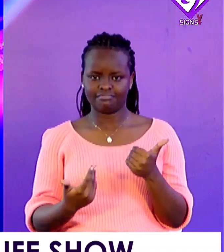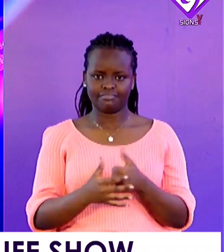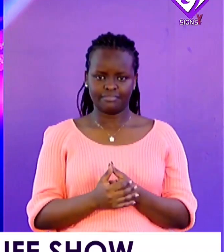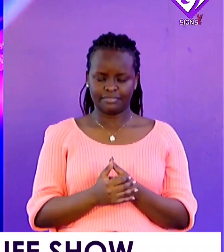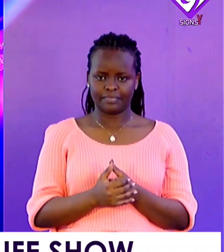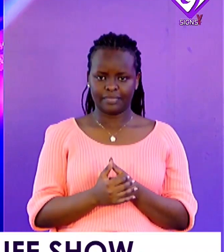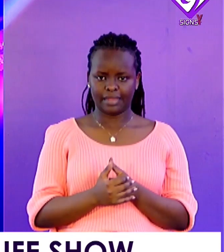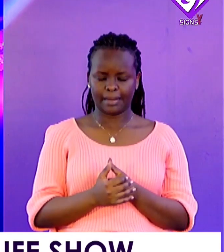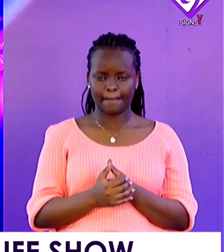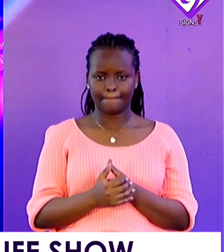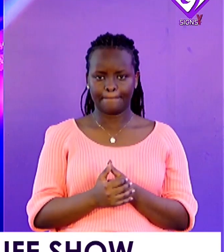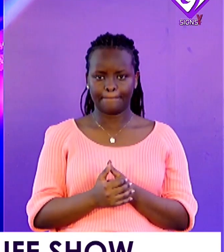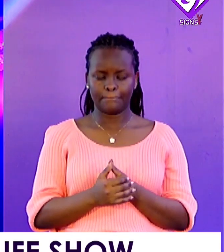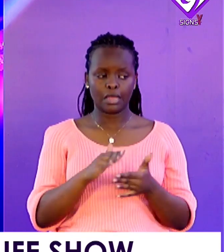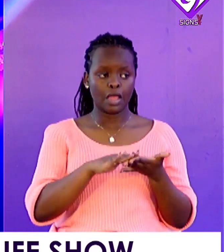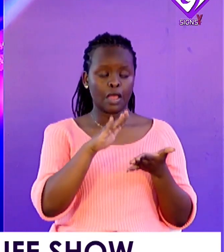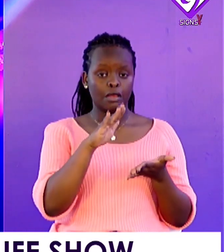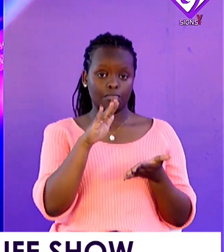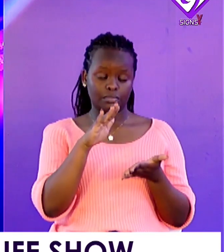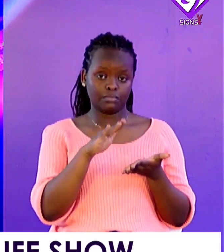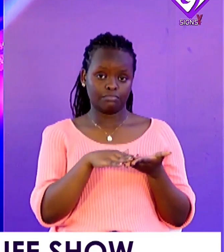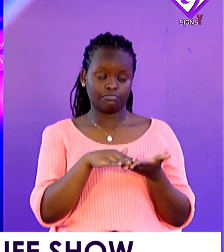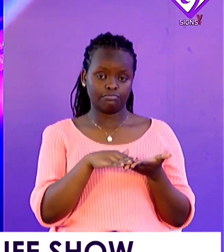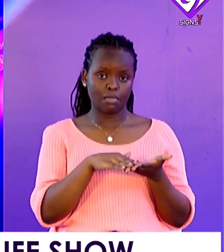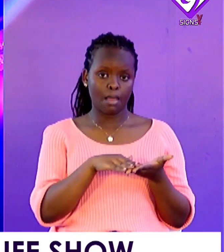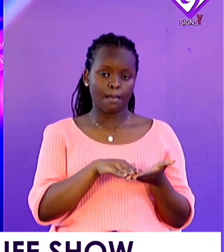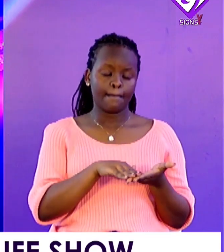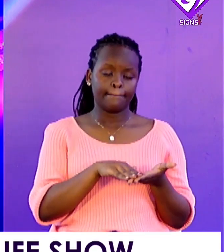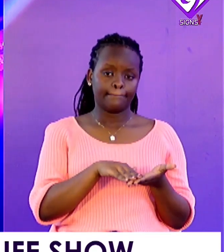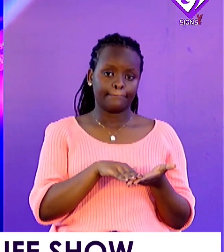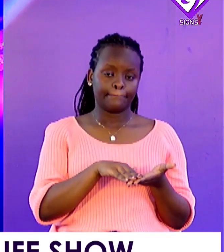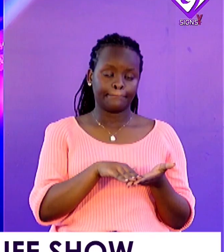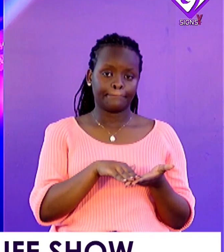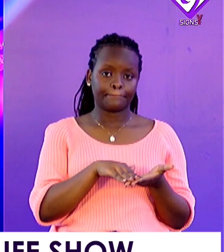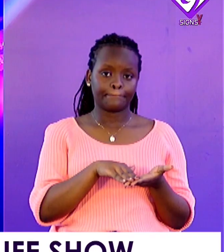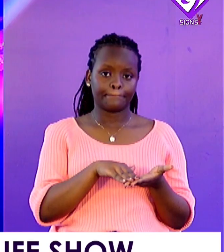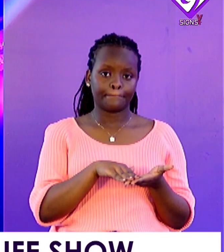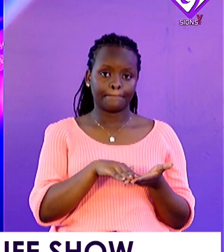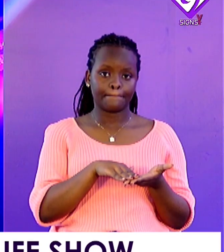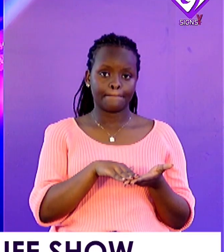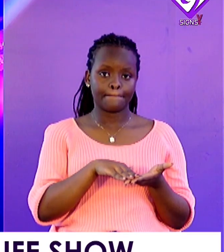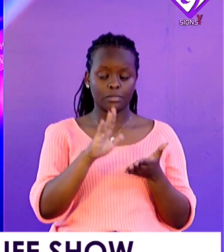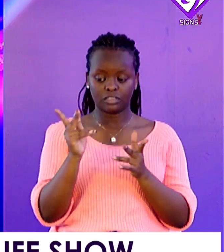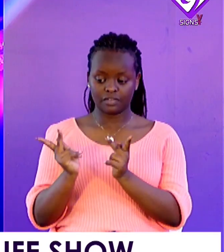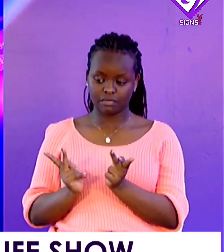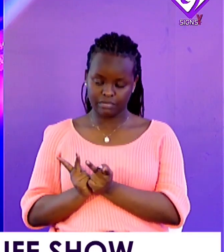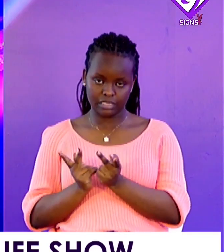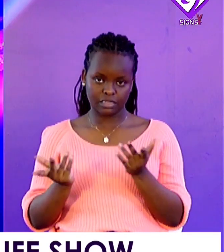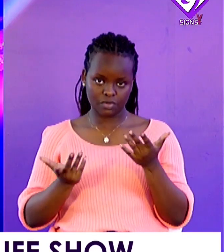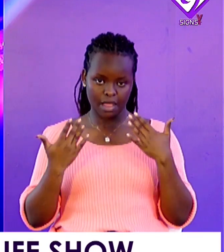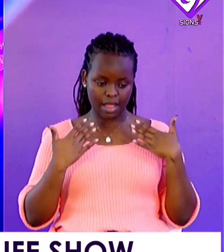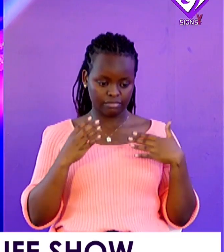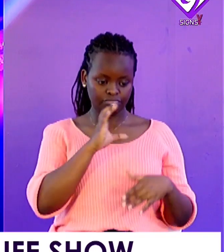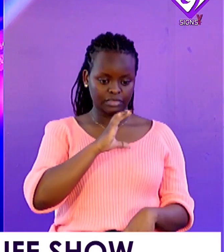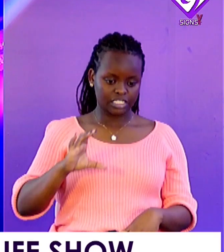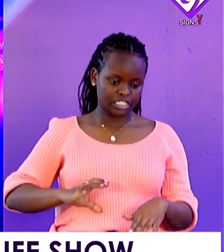As in most of the Christian setting or the places where people gather,